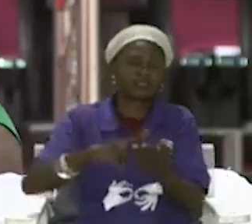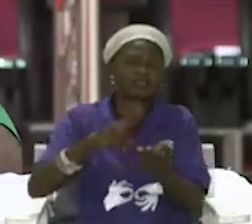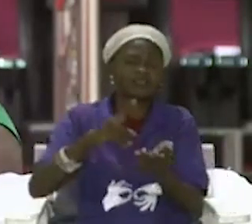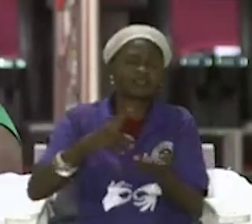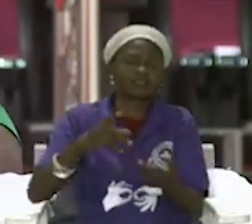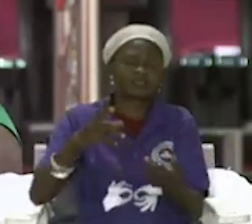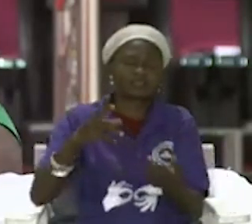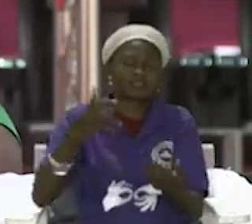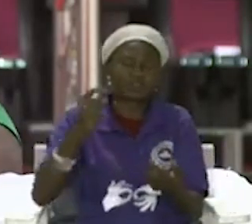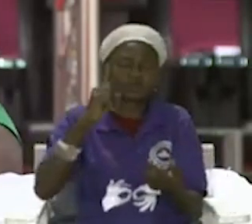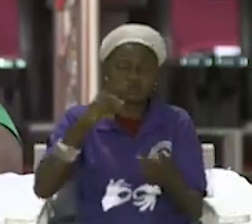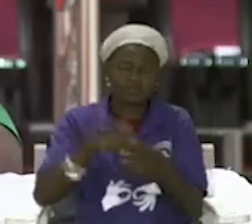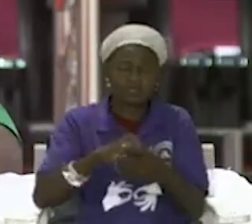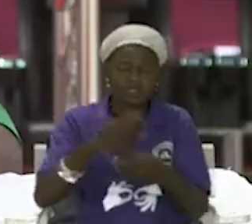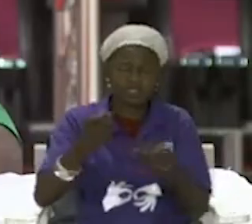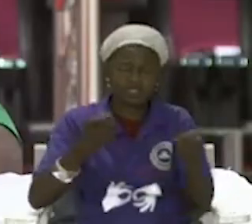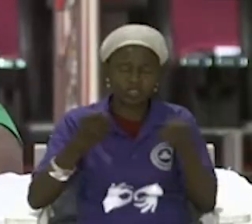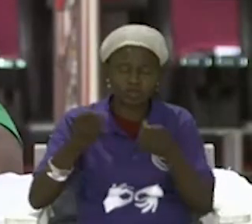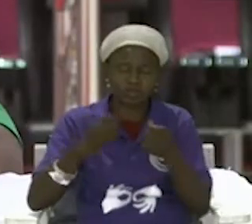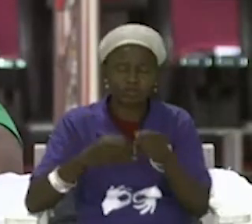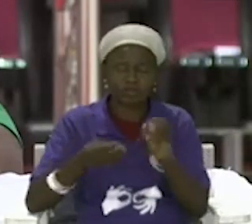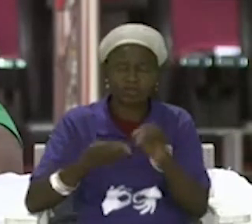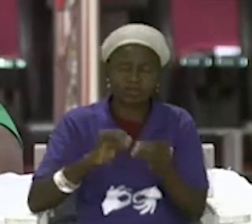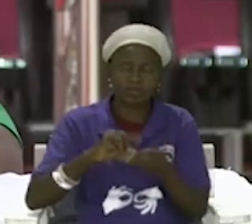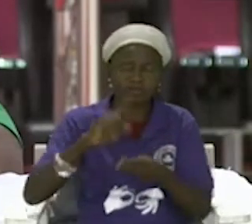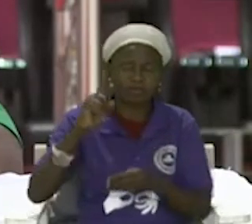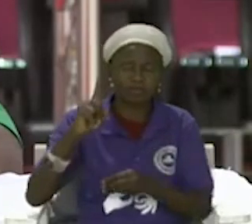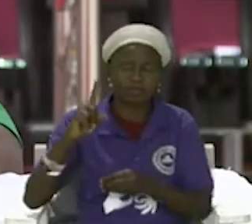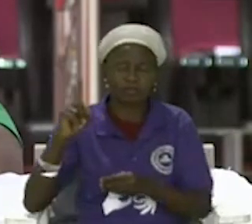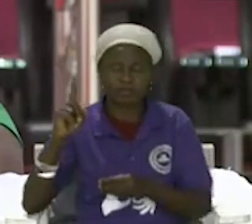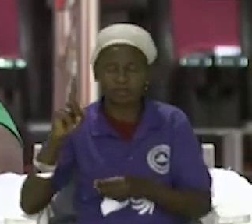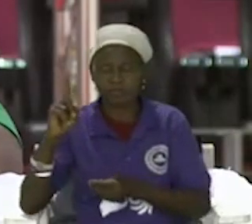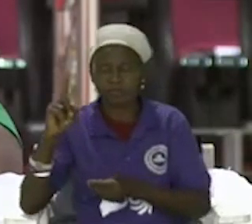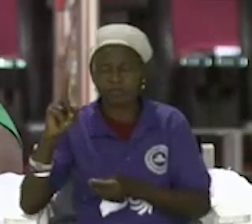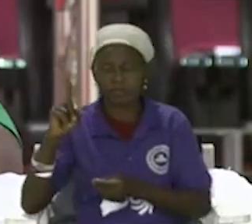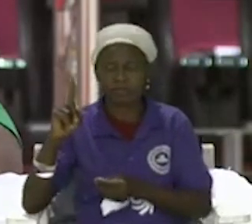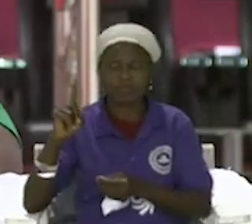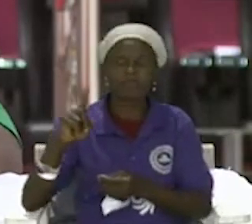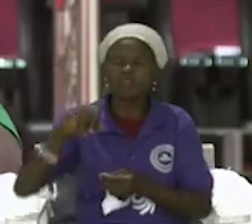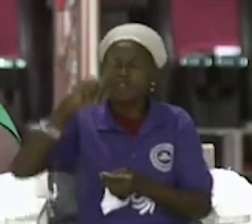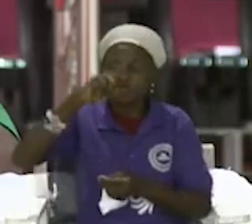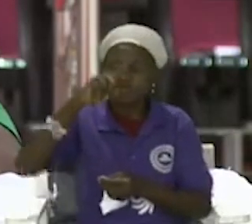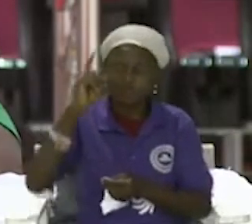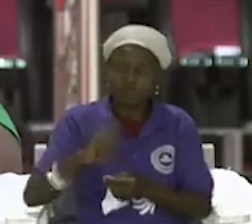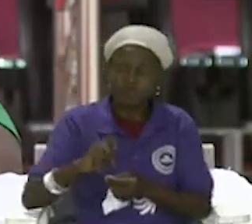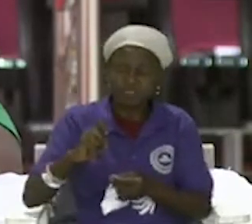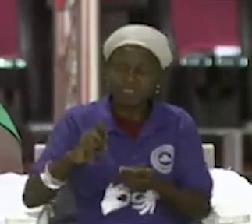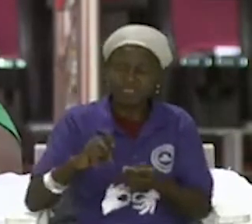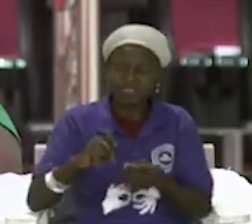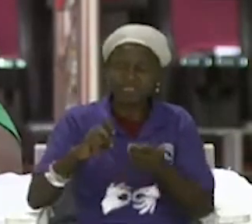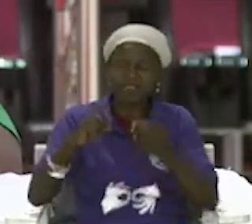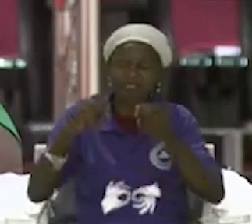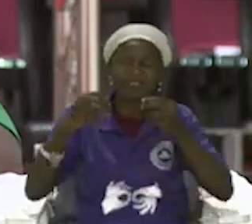in charge? Number one, you must have self-control.